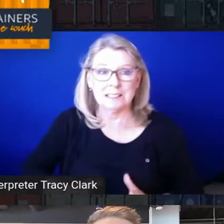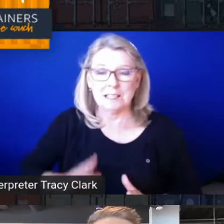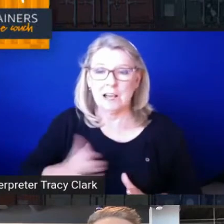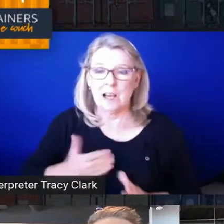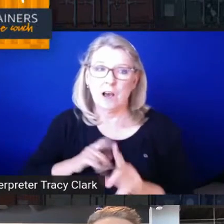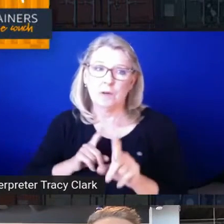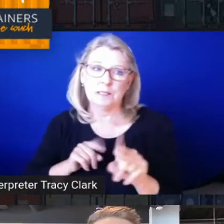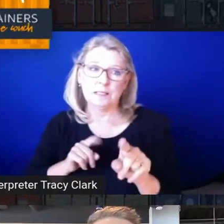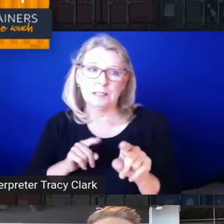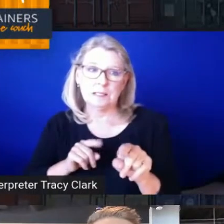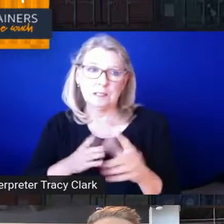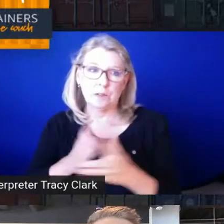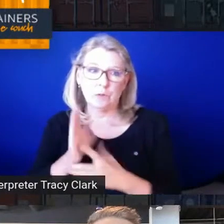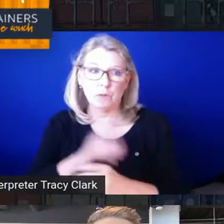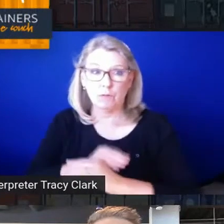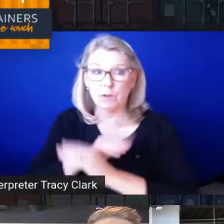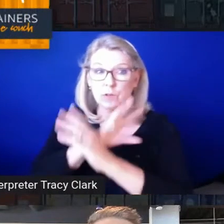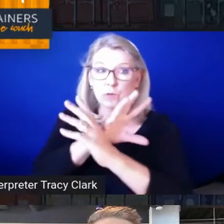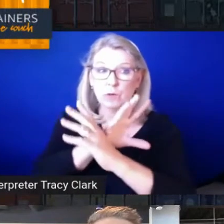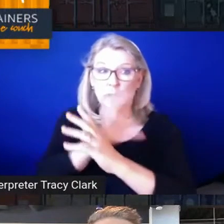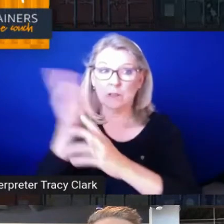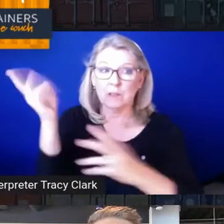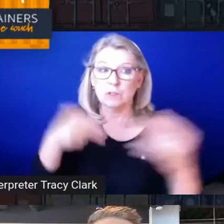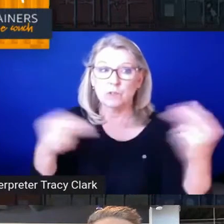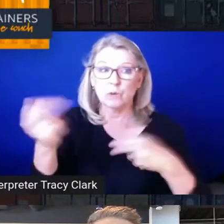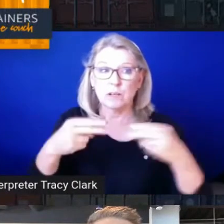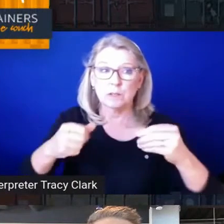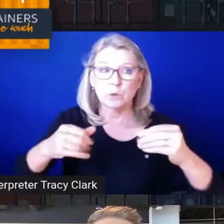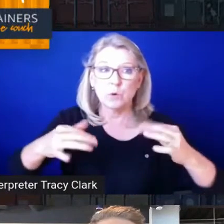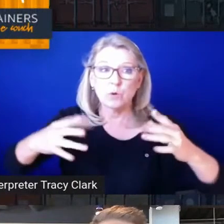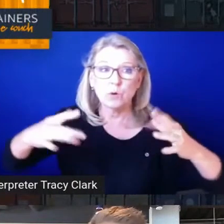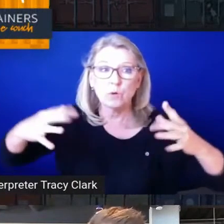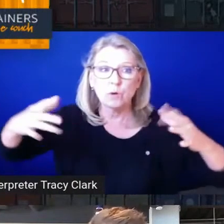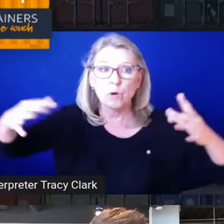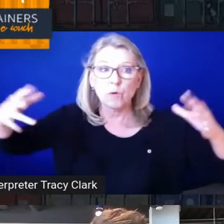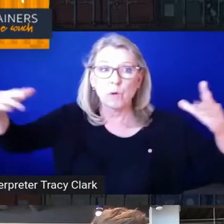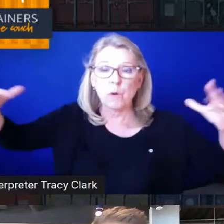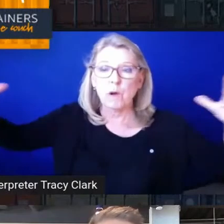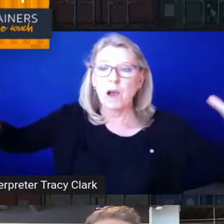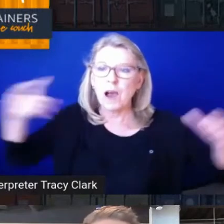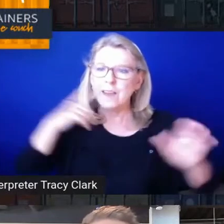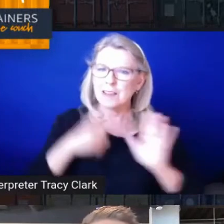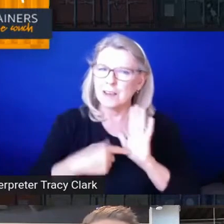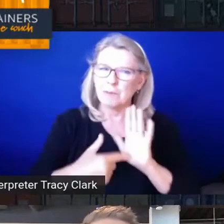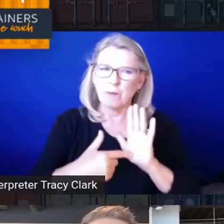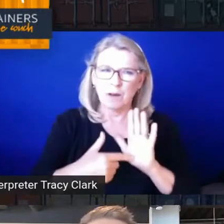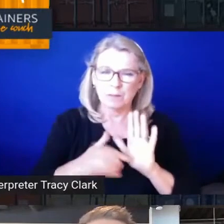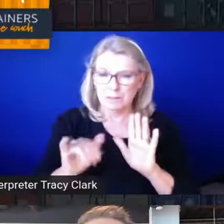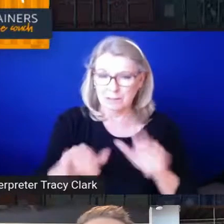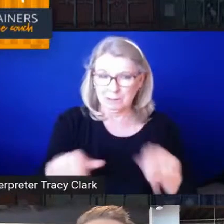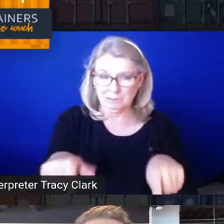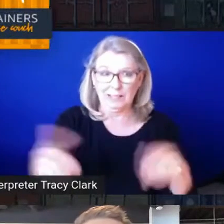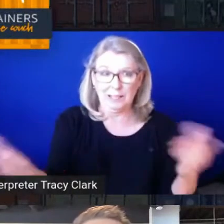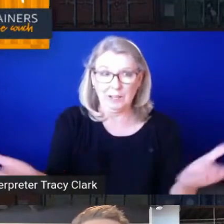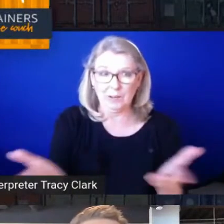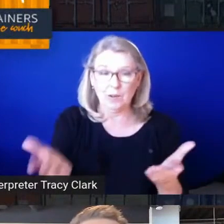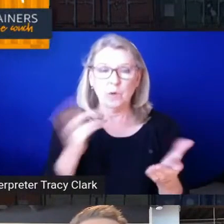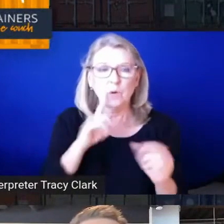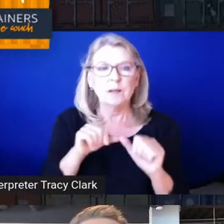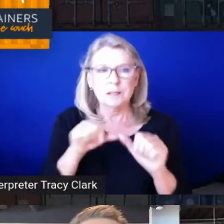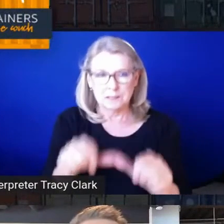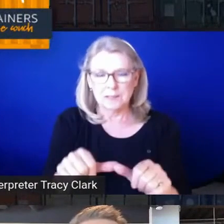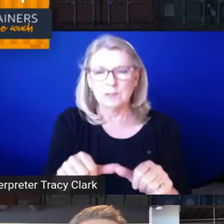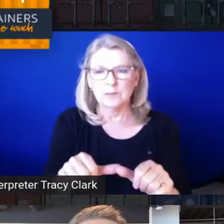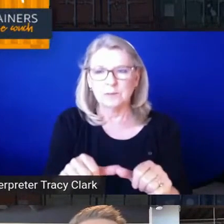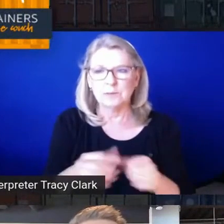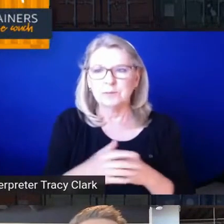folks showing up at KubeCon like over the years. So I think this hybrid model that we're doing here will continue to happen. Yesterday I hosted the eBPF day and I thought that was